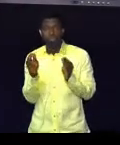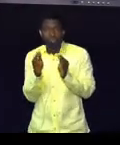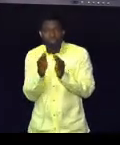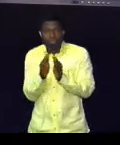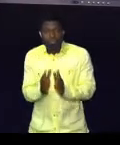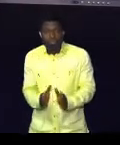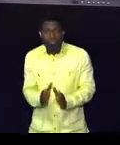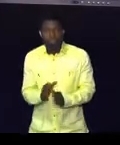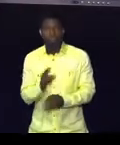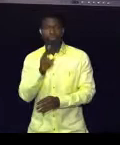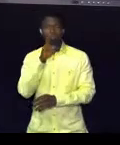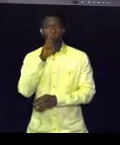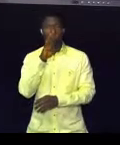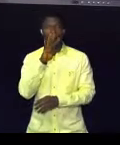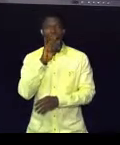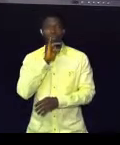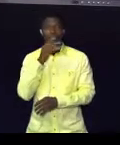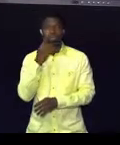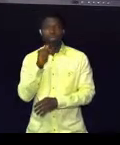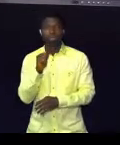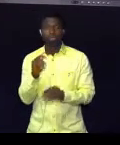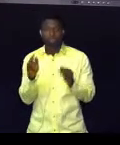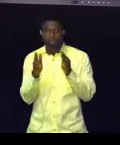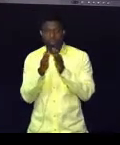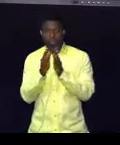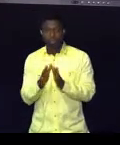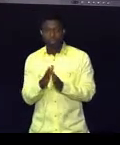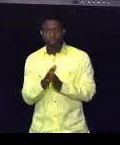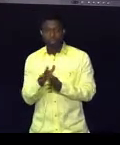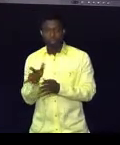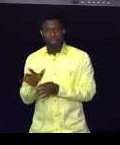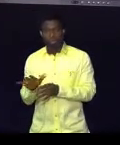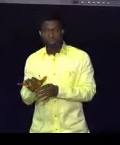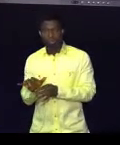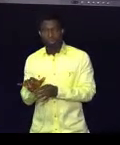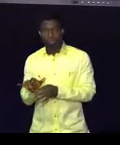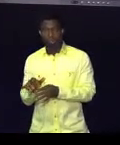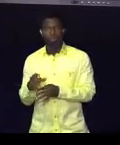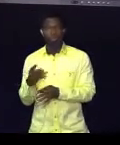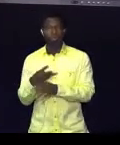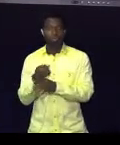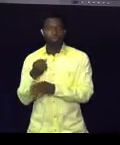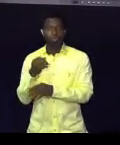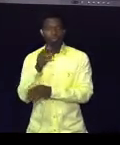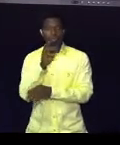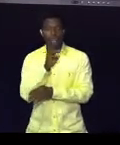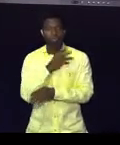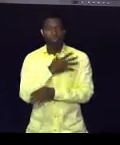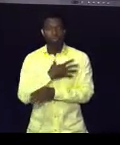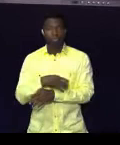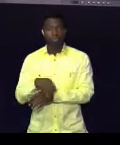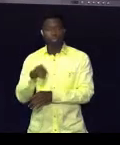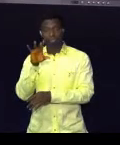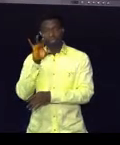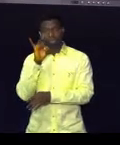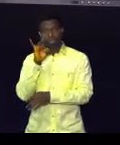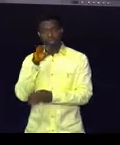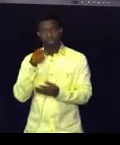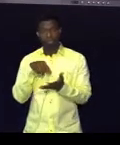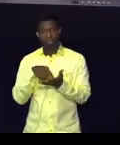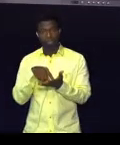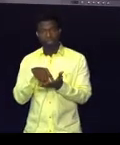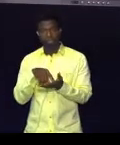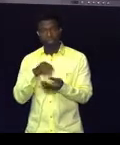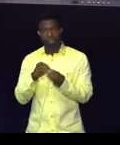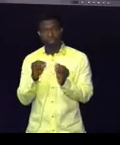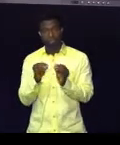very well, you see that 24 is the smallest common multiple of 6 and 8. And this